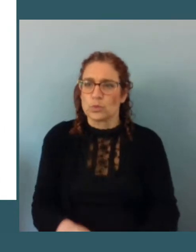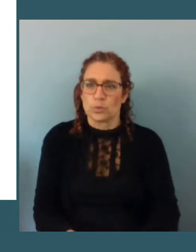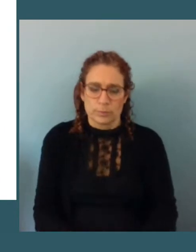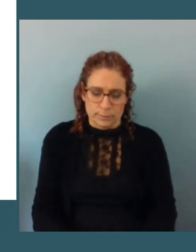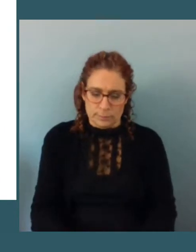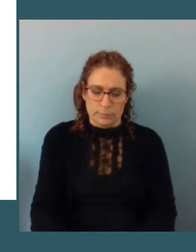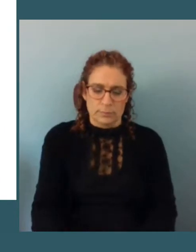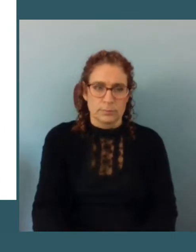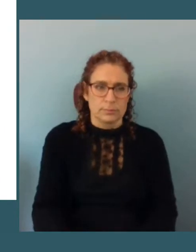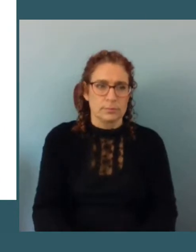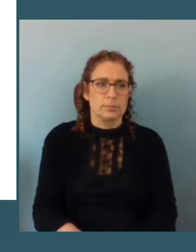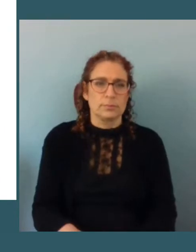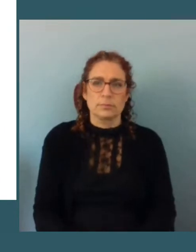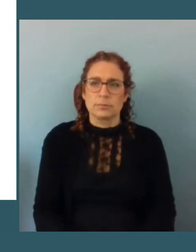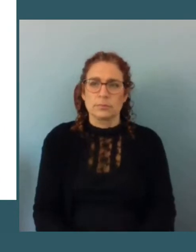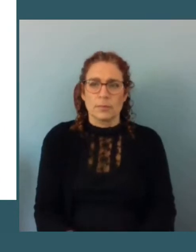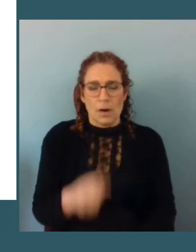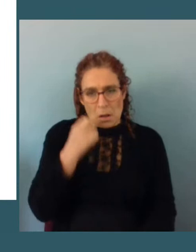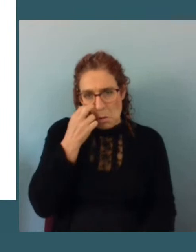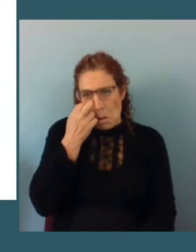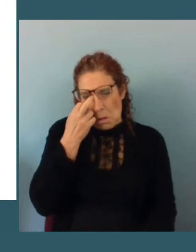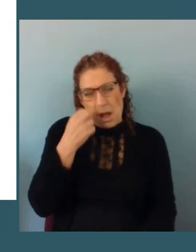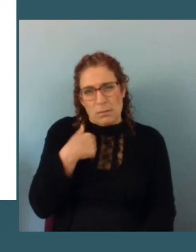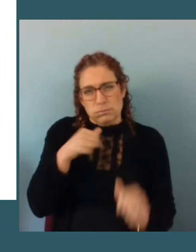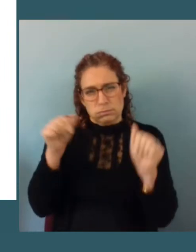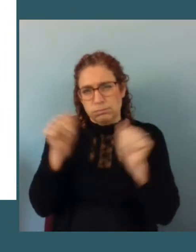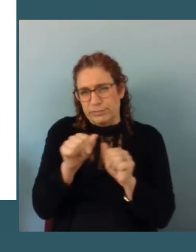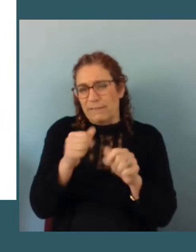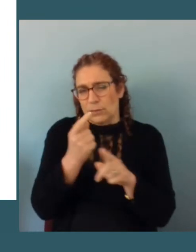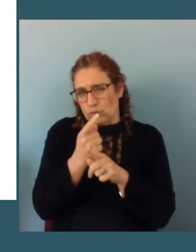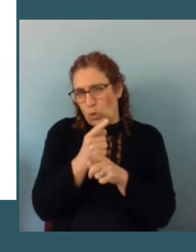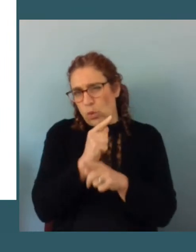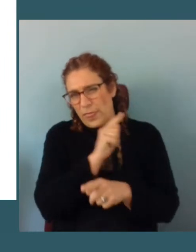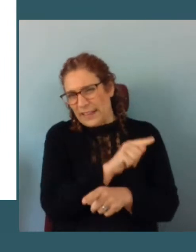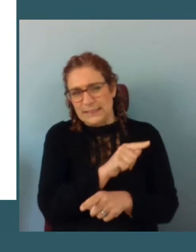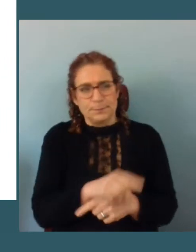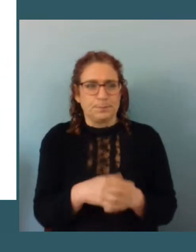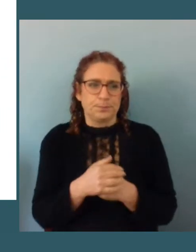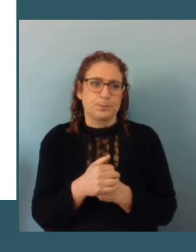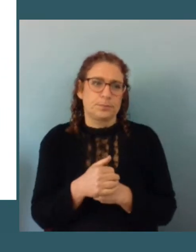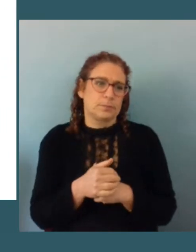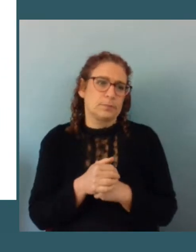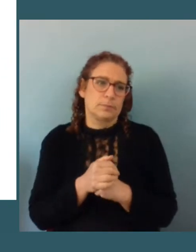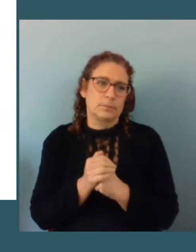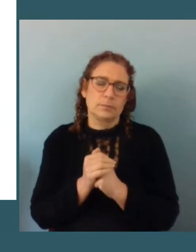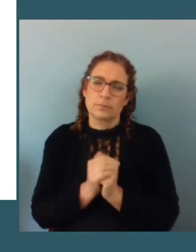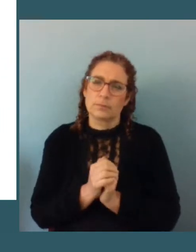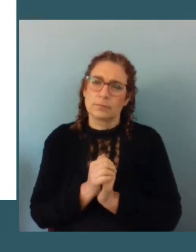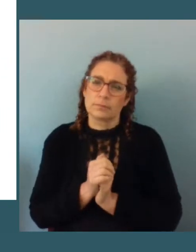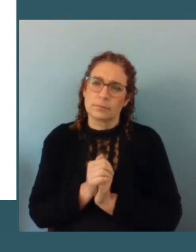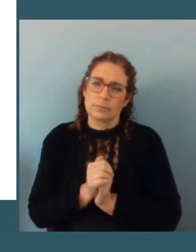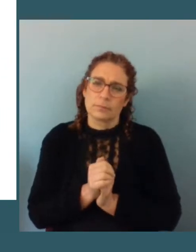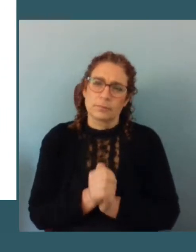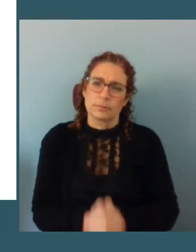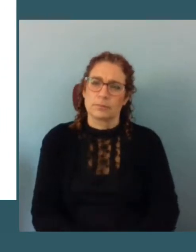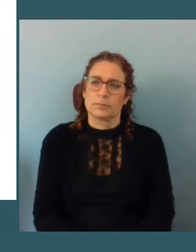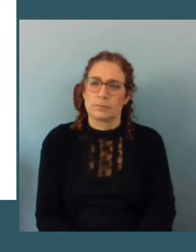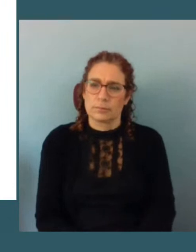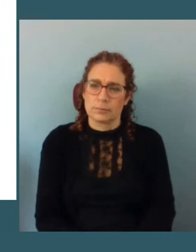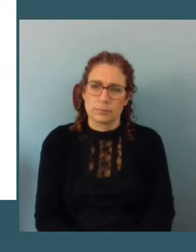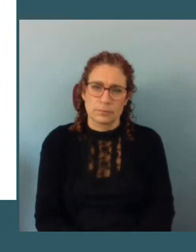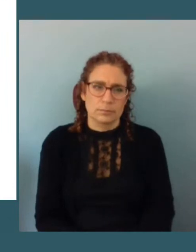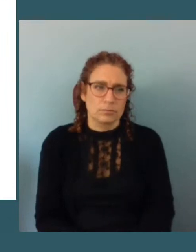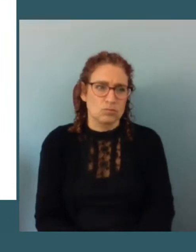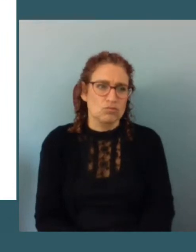I'm only going to touch on chronic FPIES. It's not well recognised. It occurs early in infancy. Symptoms include